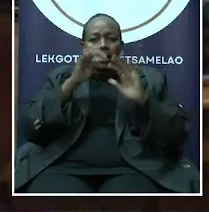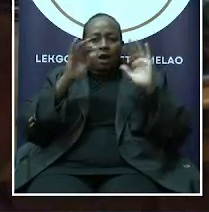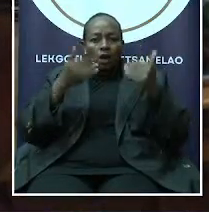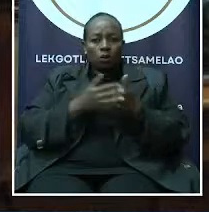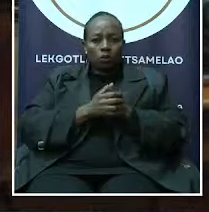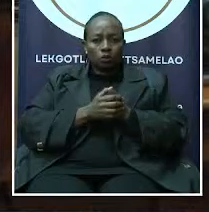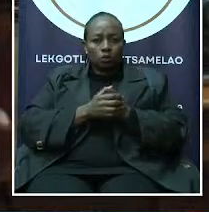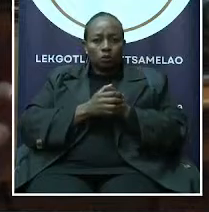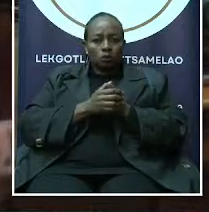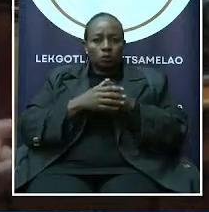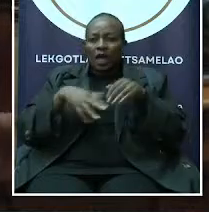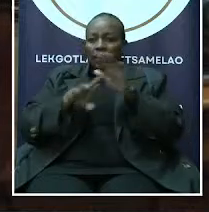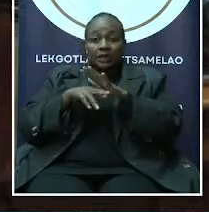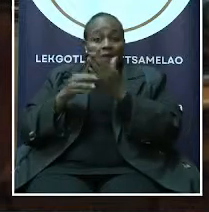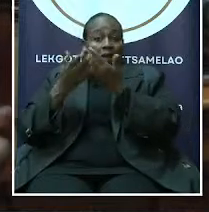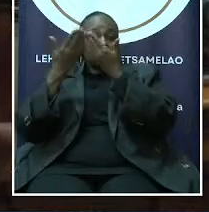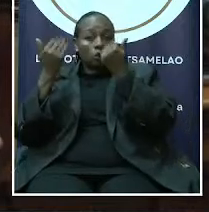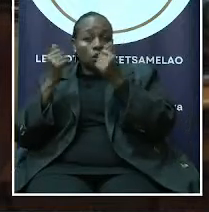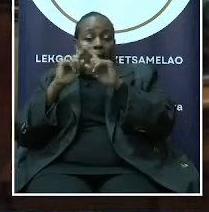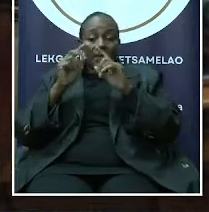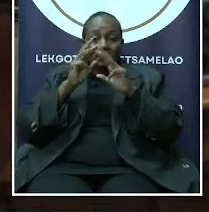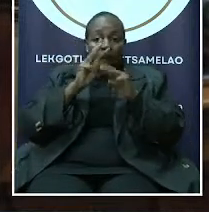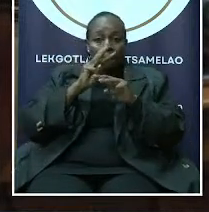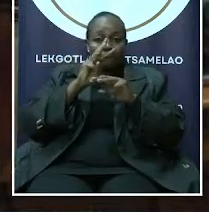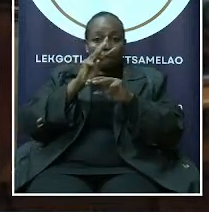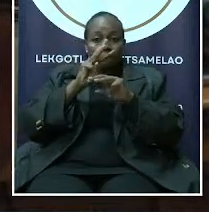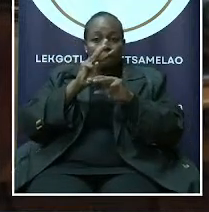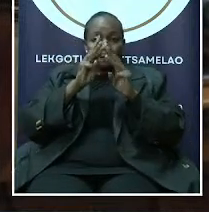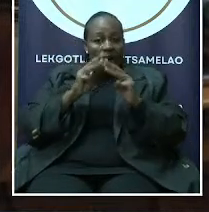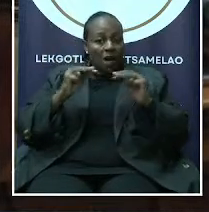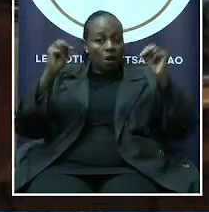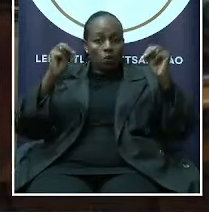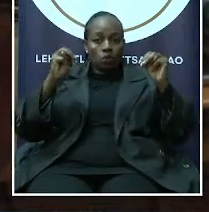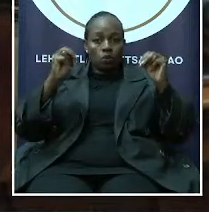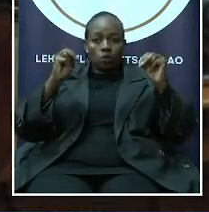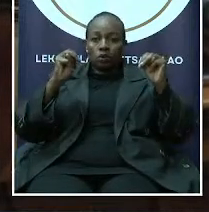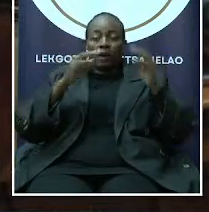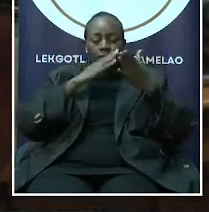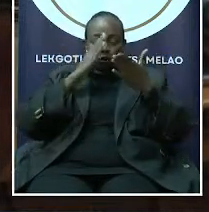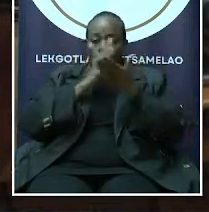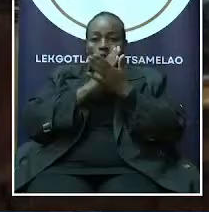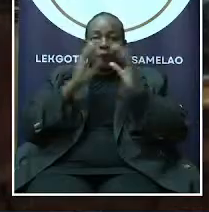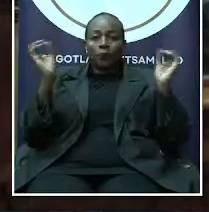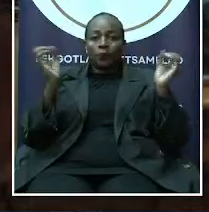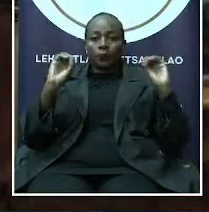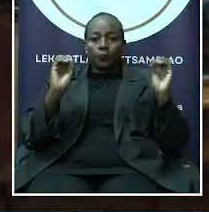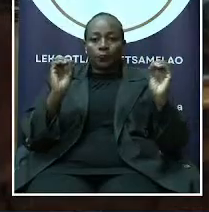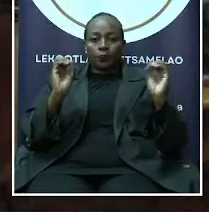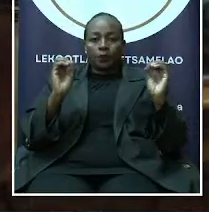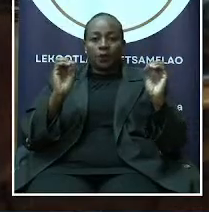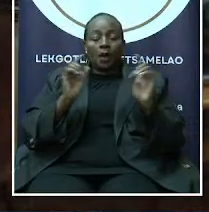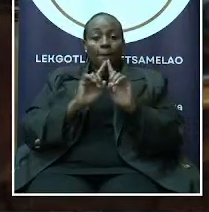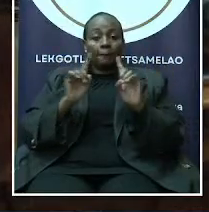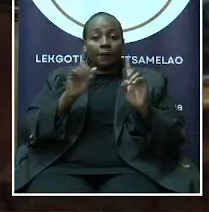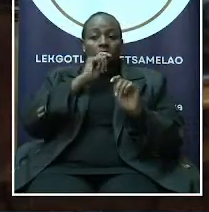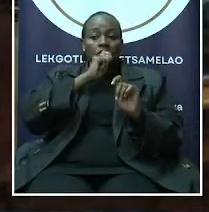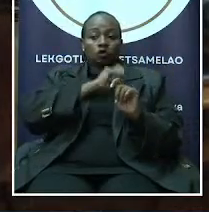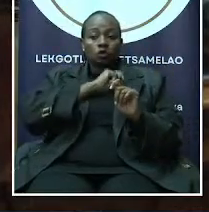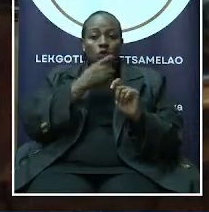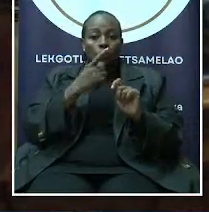in Mangaung Metro. And this might seem like I'm reducing this house to regions, but the reality